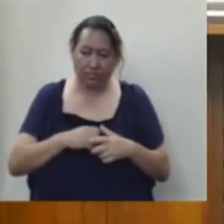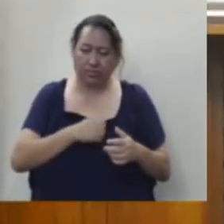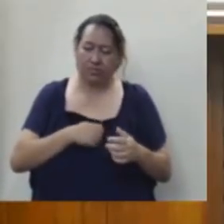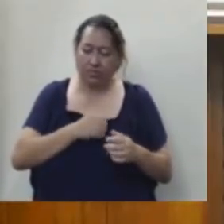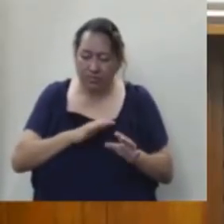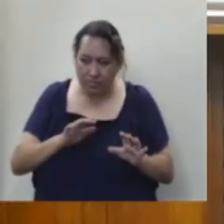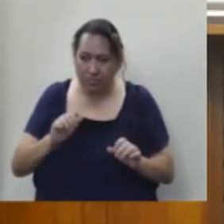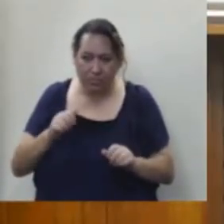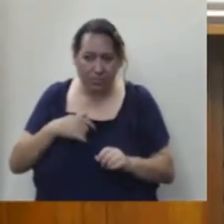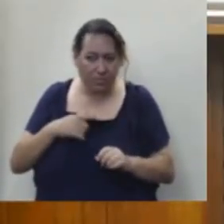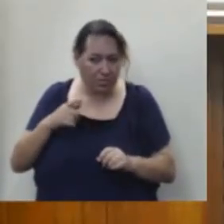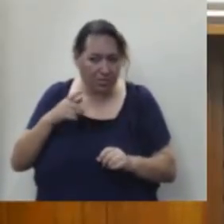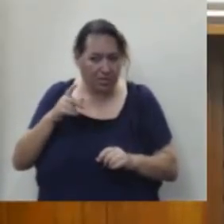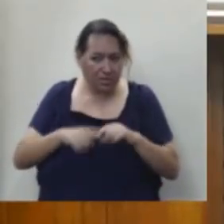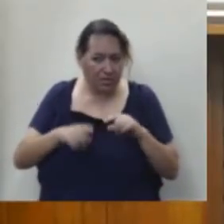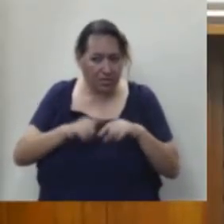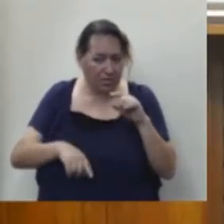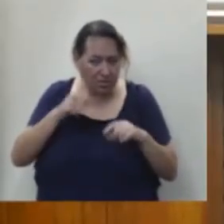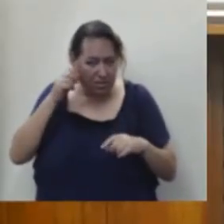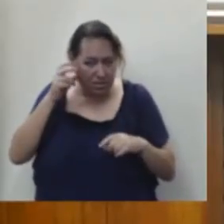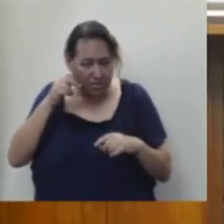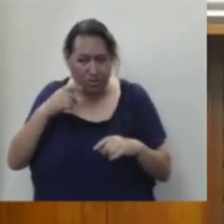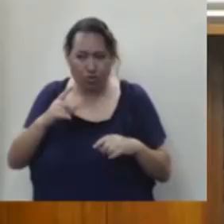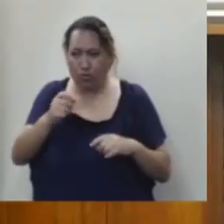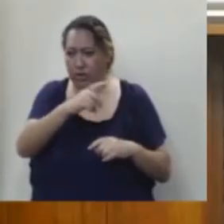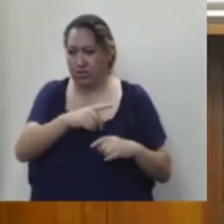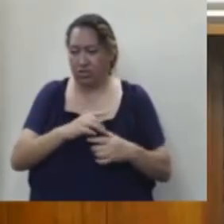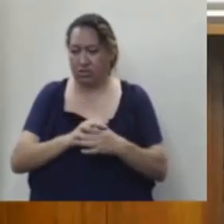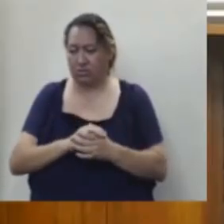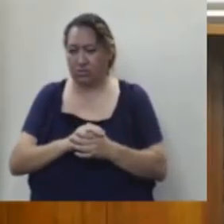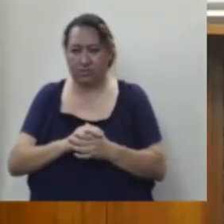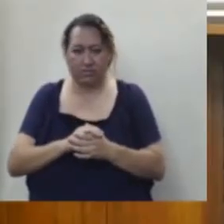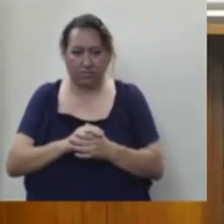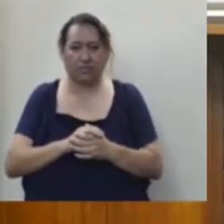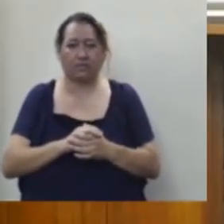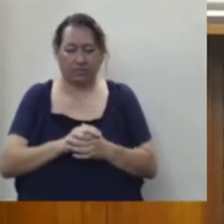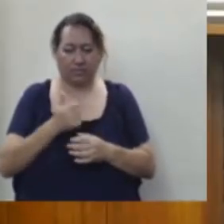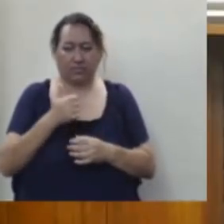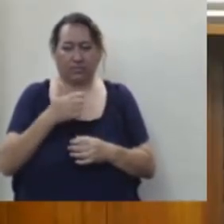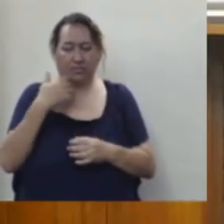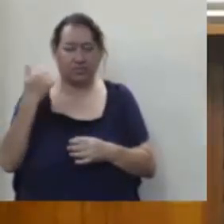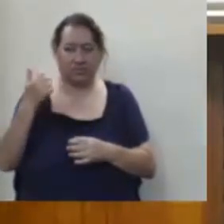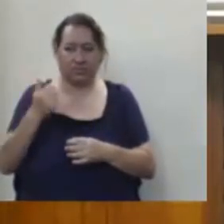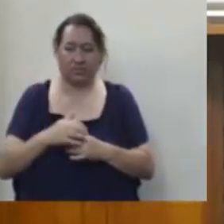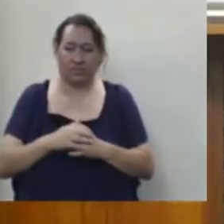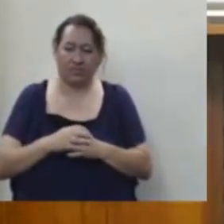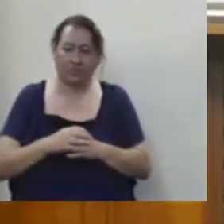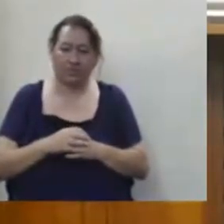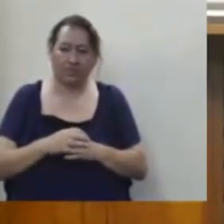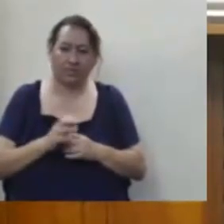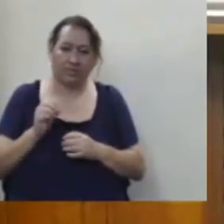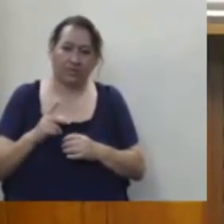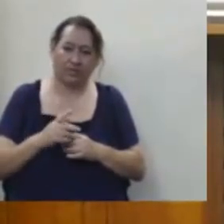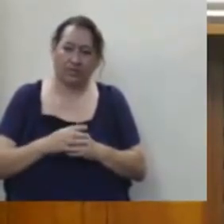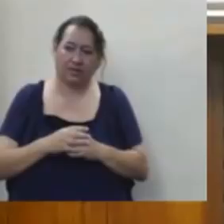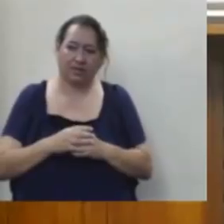volume, please. We can't really hear you. How is this? Yes, better. Much better. Thank Okay, you. thanks. So when you say